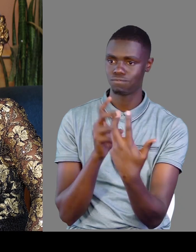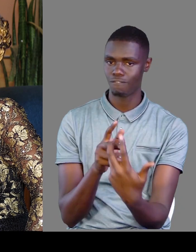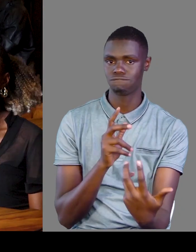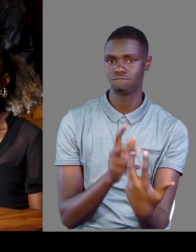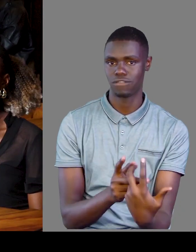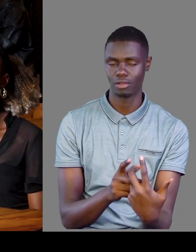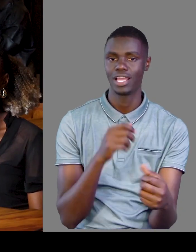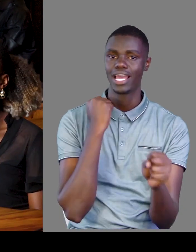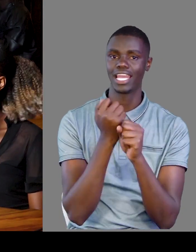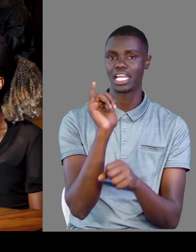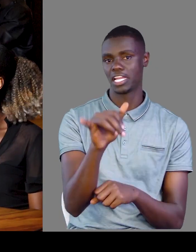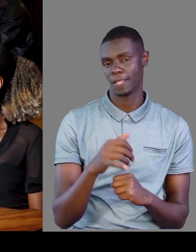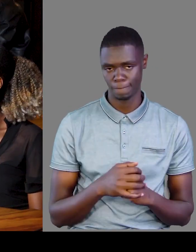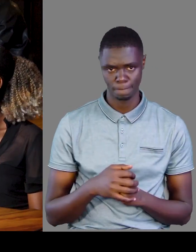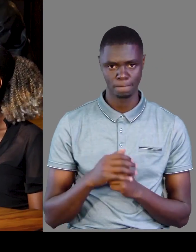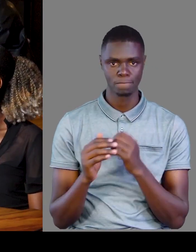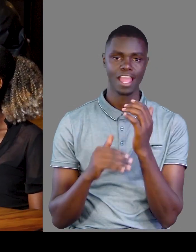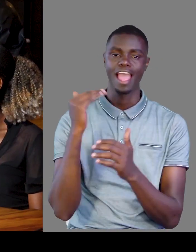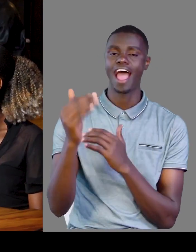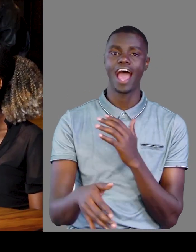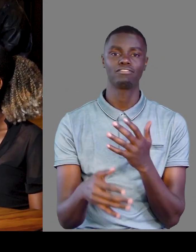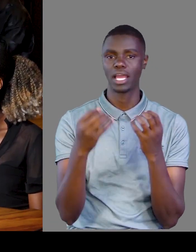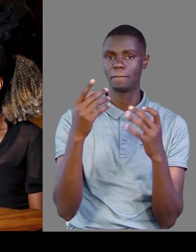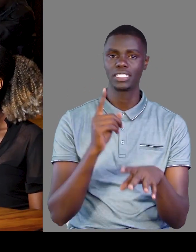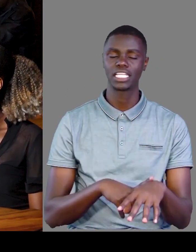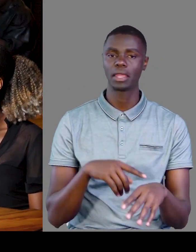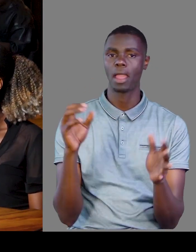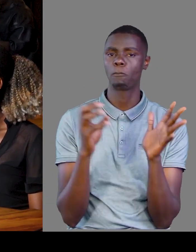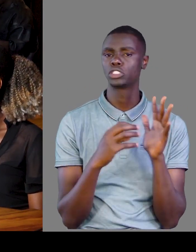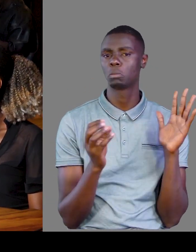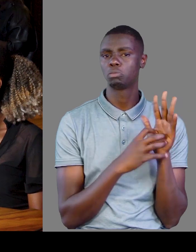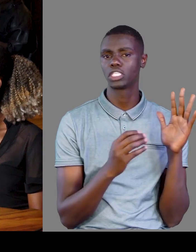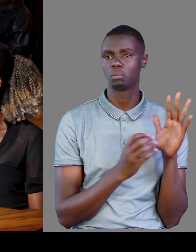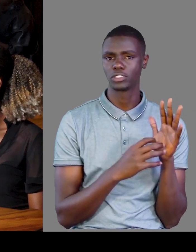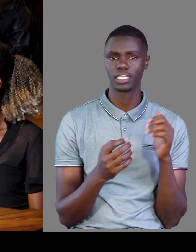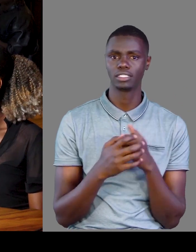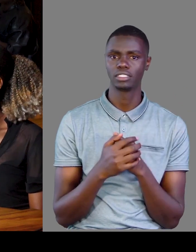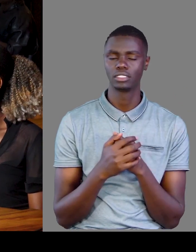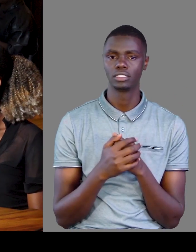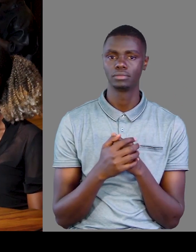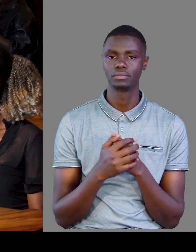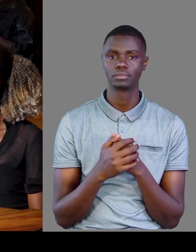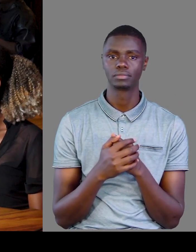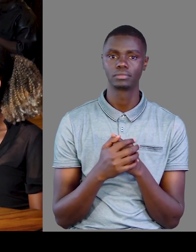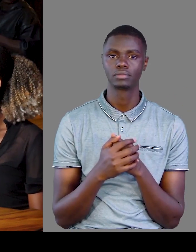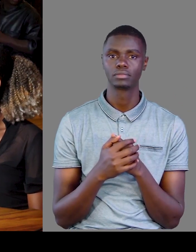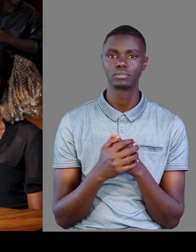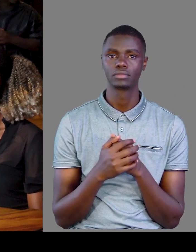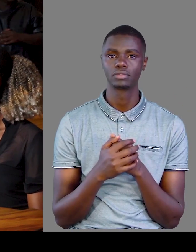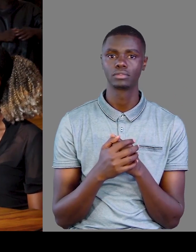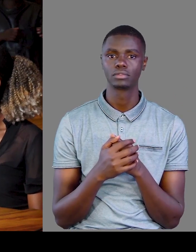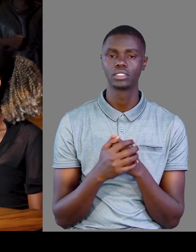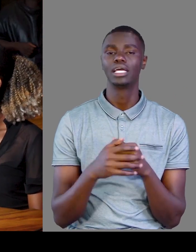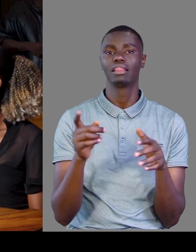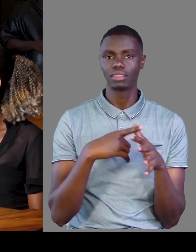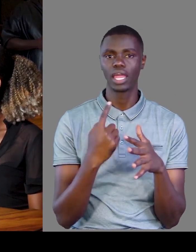this, and I did it. So after several times I posted, now one went through, and